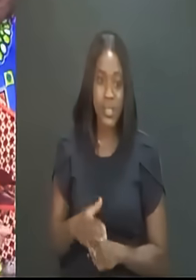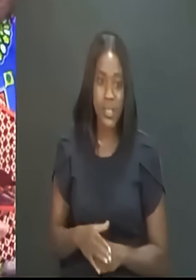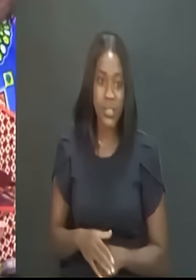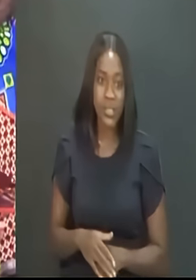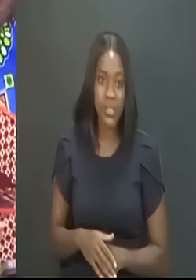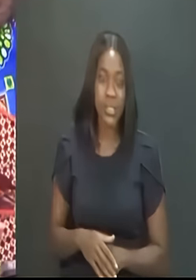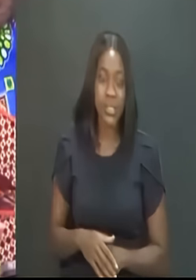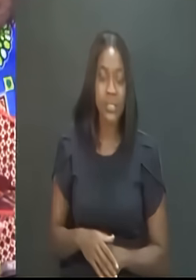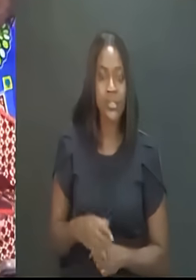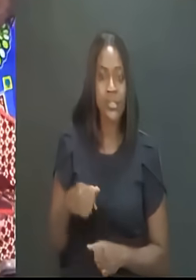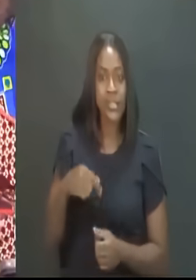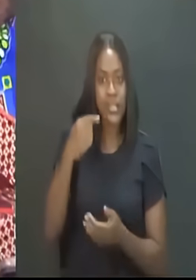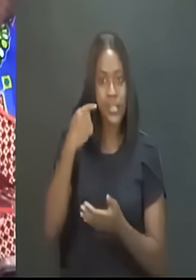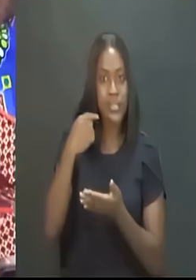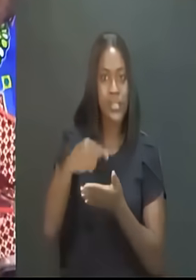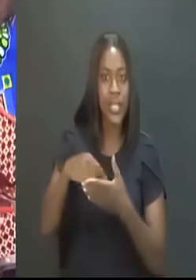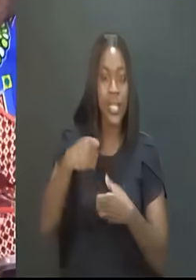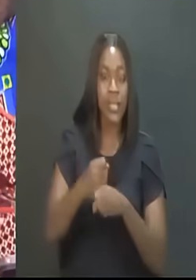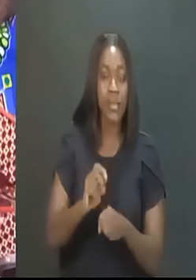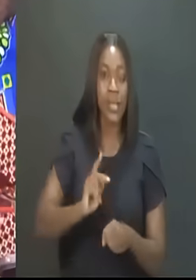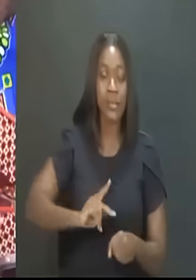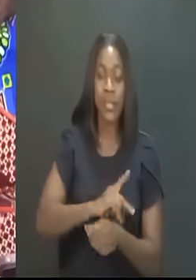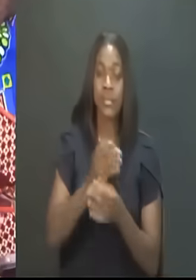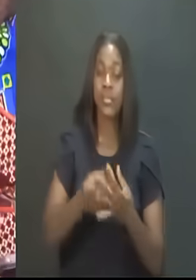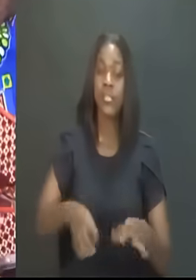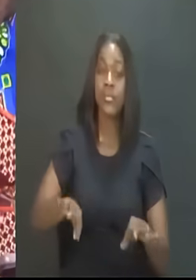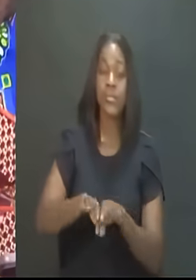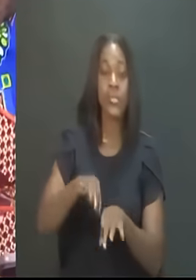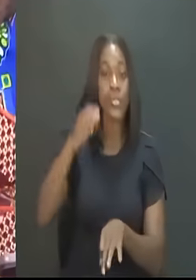Parliament, because some of the last minute